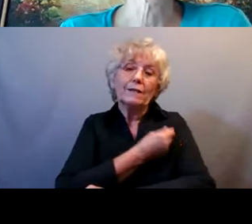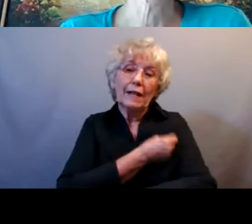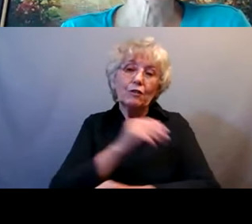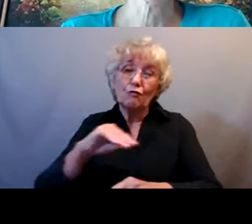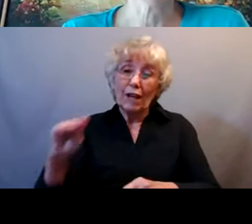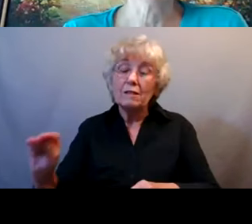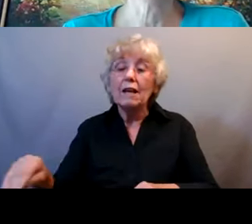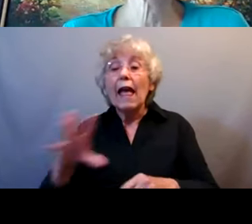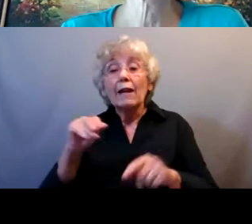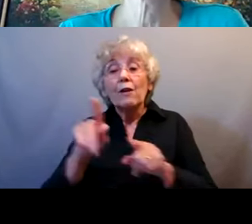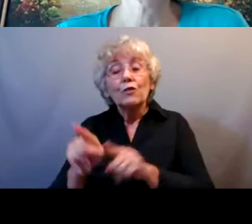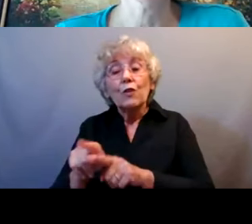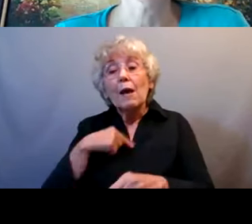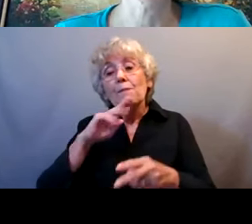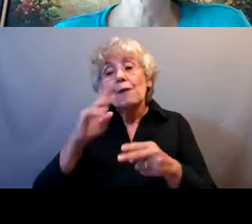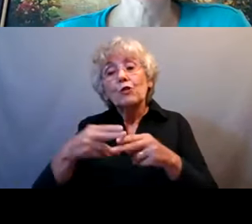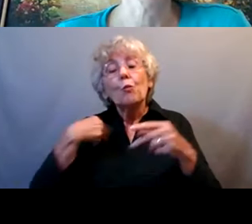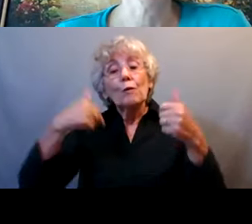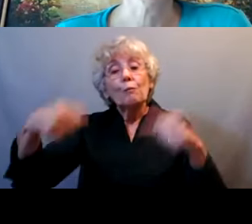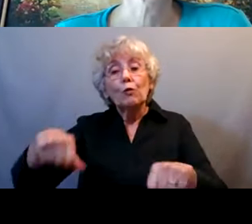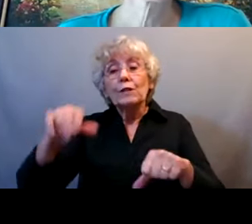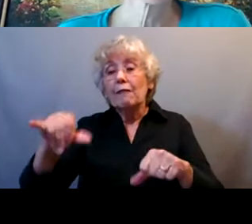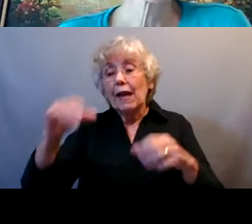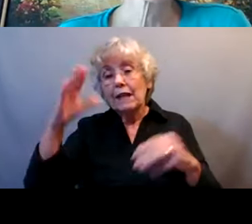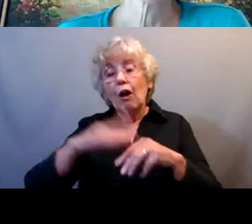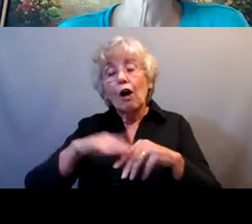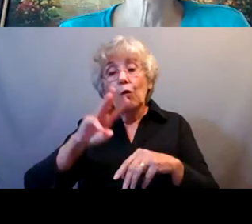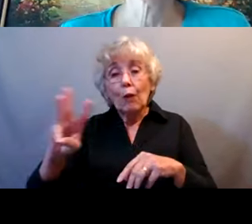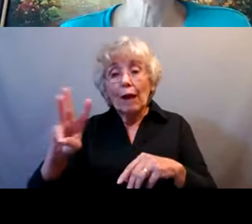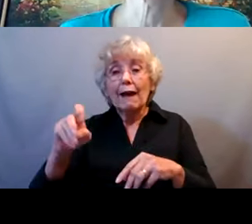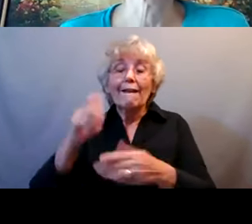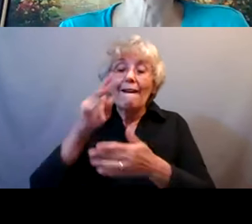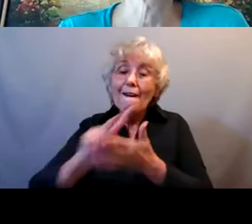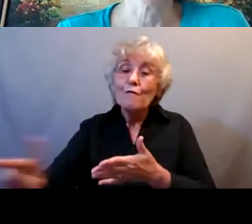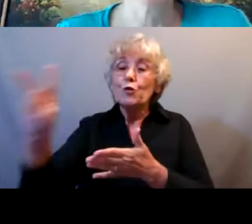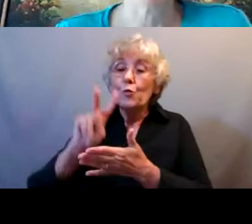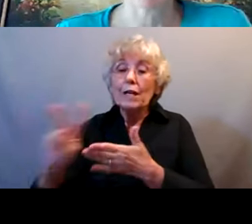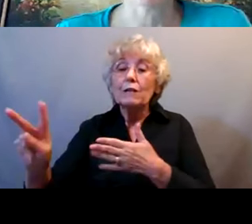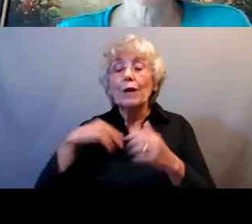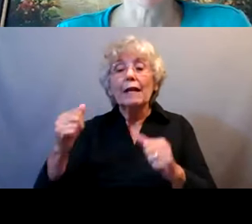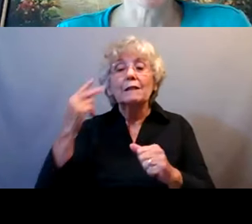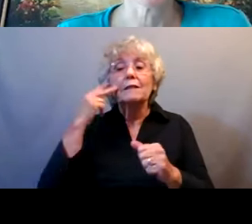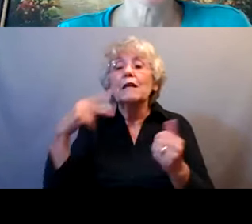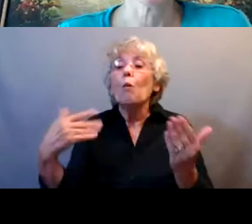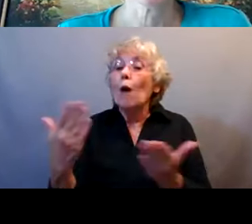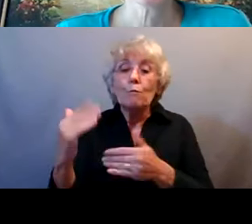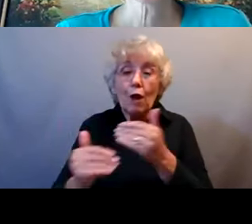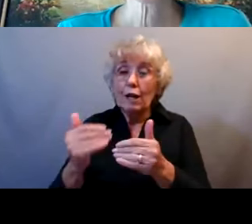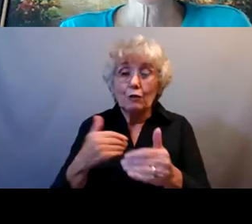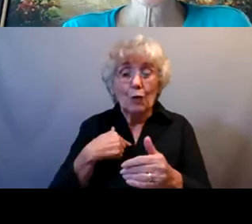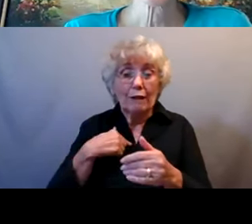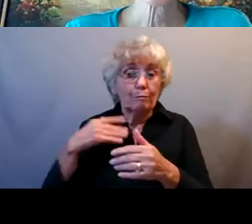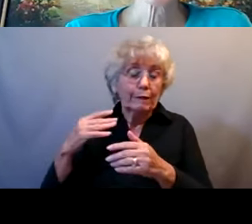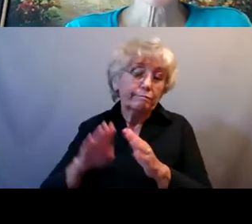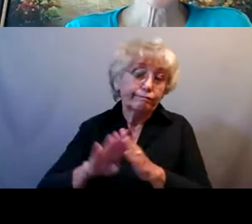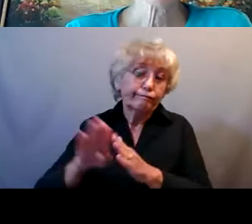And as I mentioned, we are posting this data on our website every 2 weeks so that we can see what kind of progress we're making. So